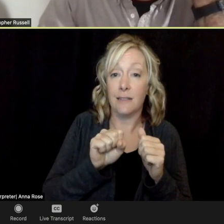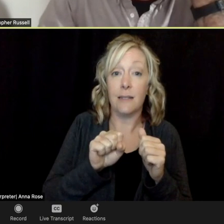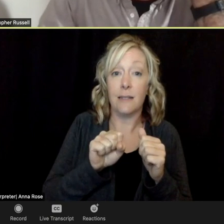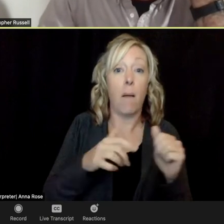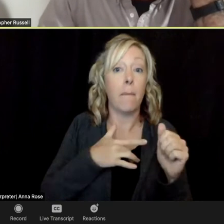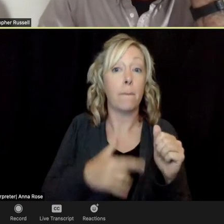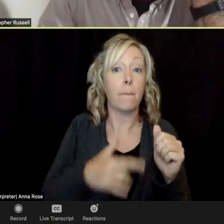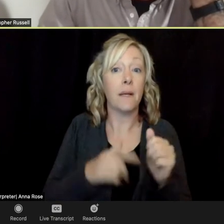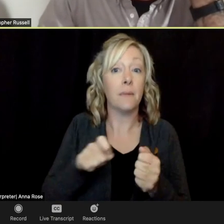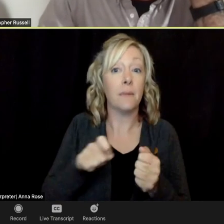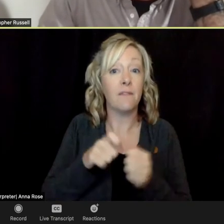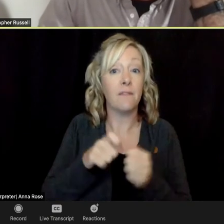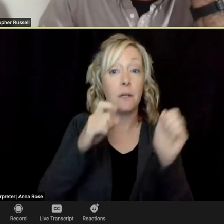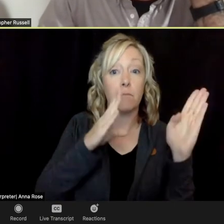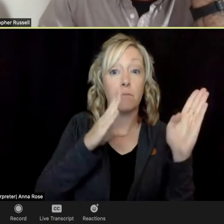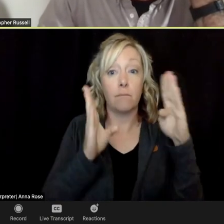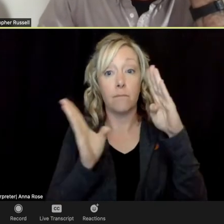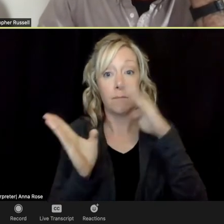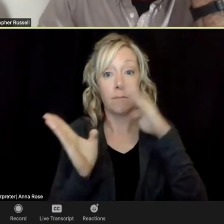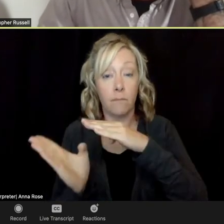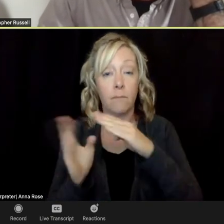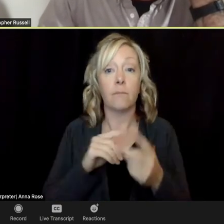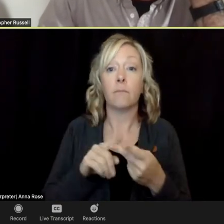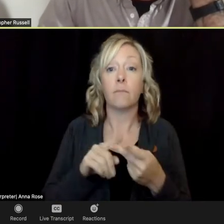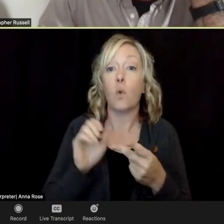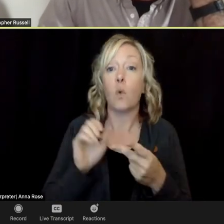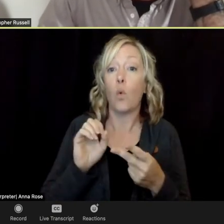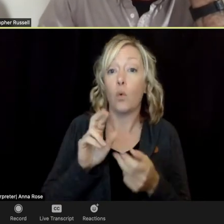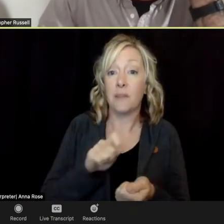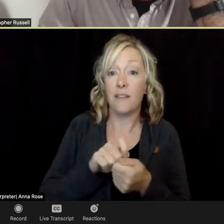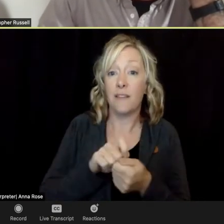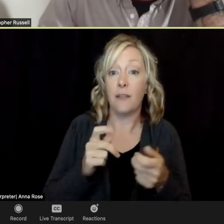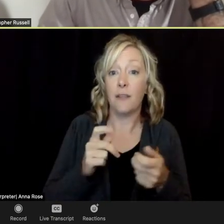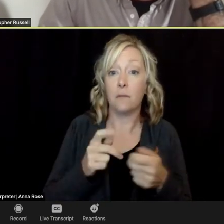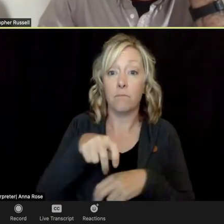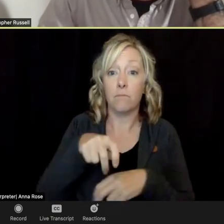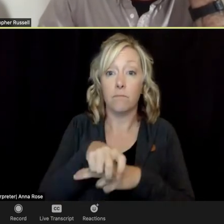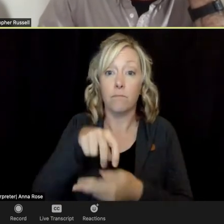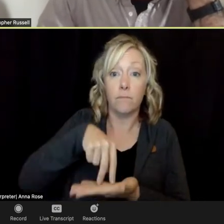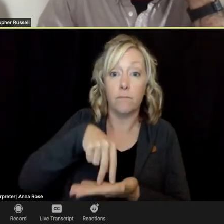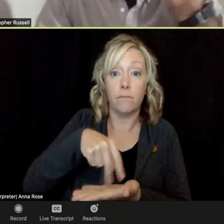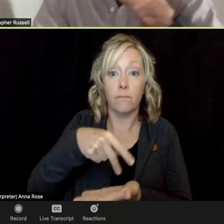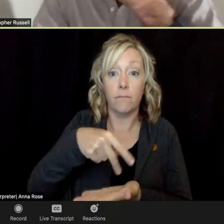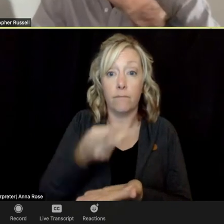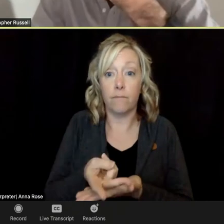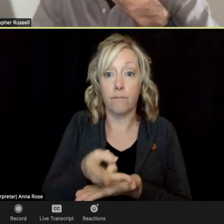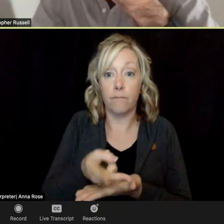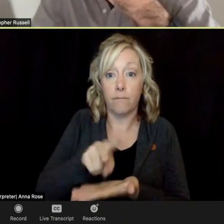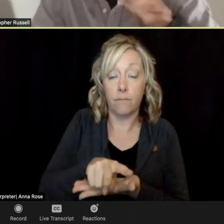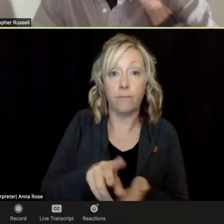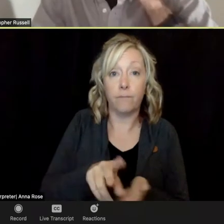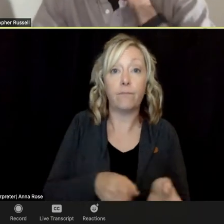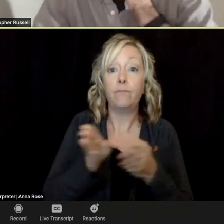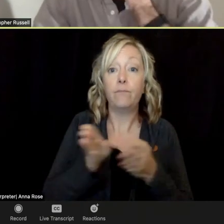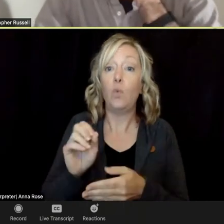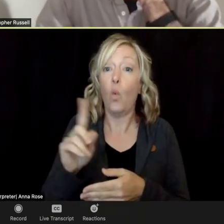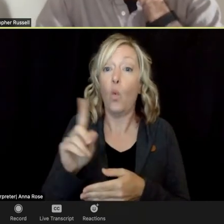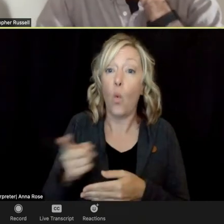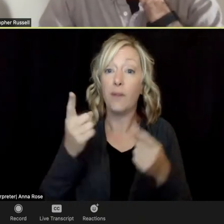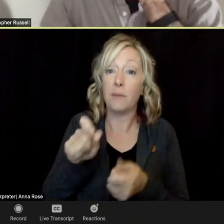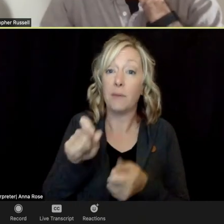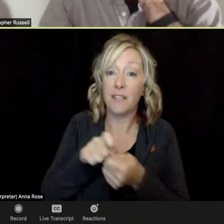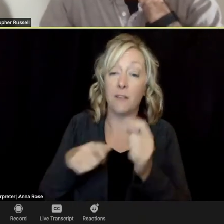day, in specific positions, in specific environmental contexts, in specific